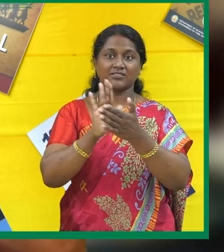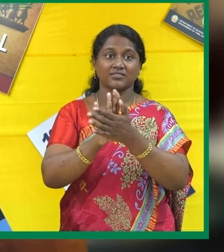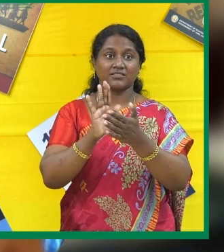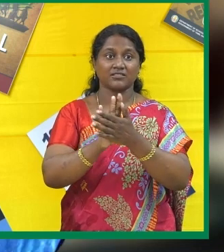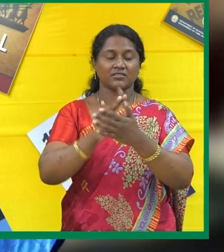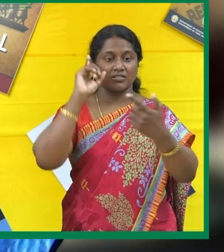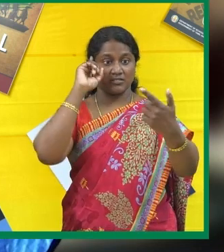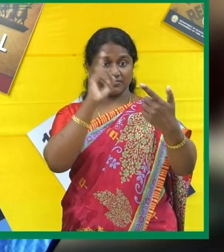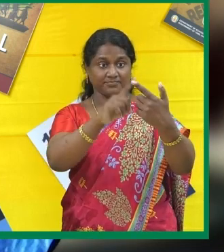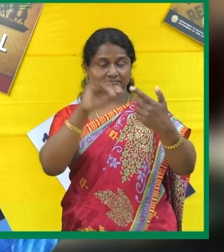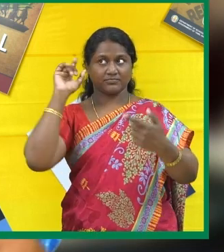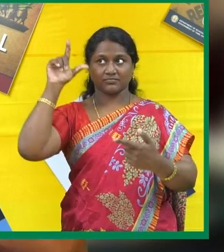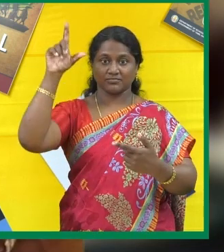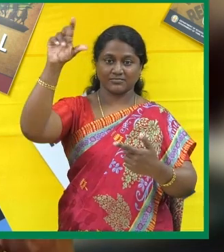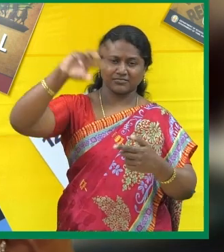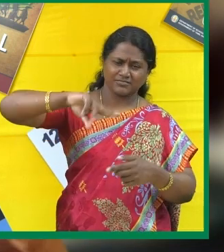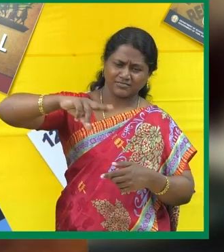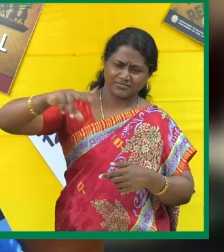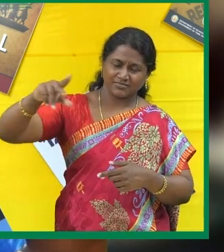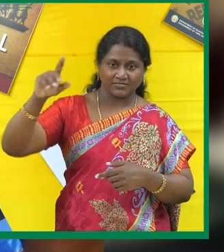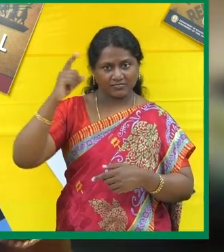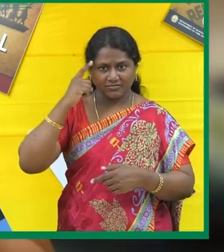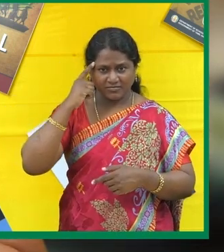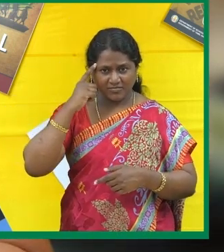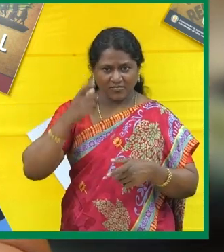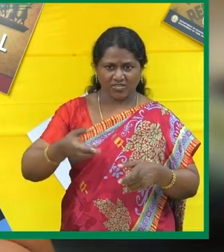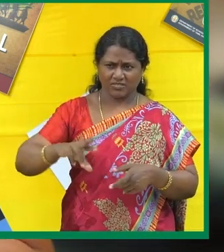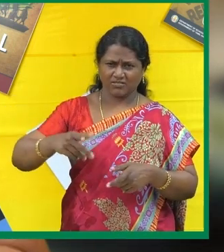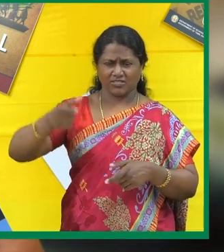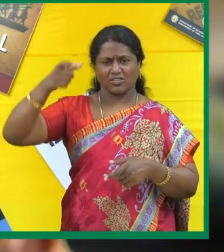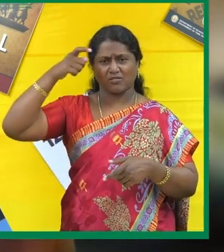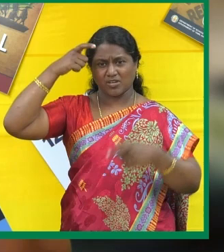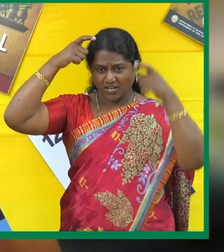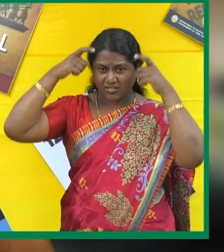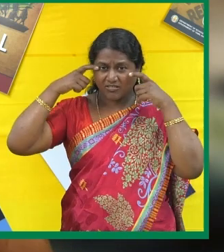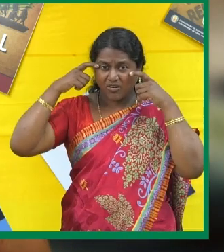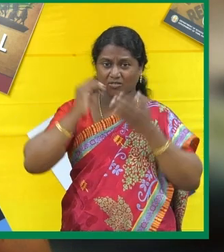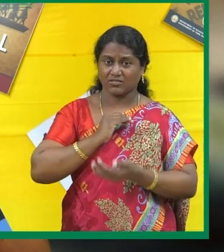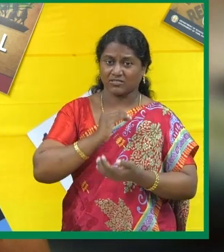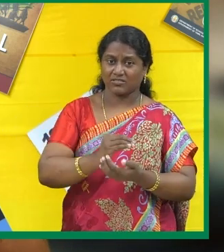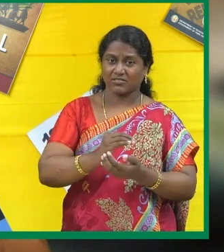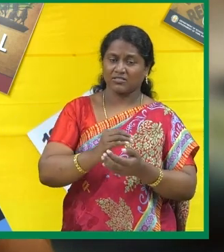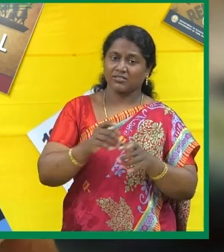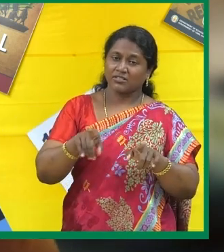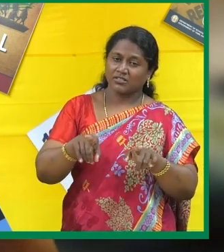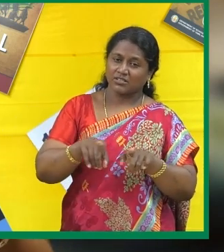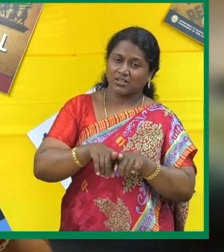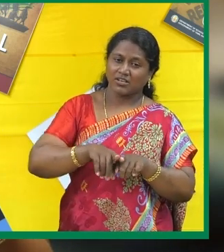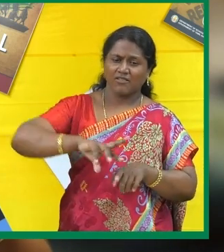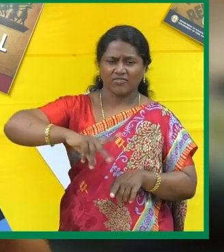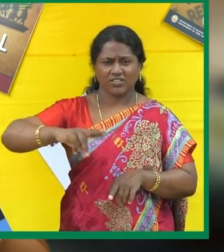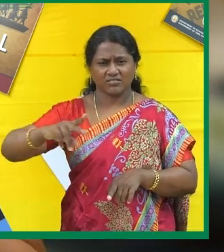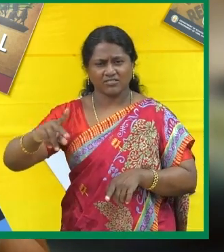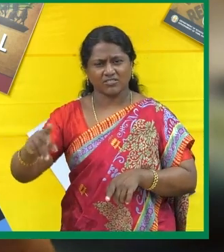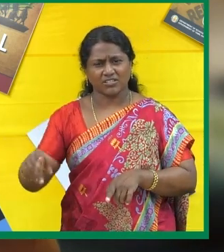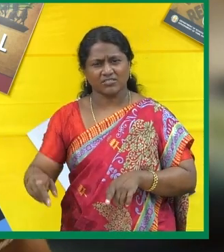get a lot of prizes, applauses, crown you are getting. Though you are becoming old, you will have good